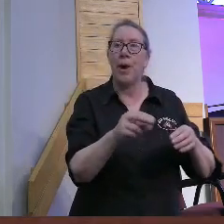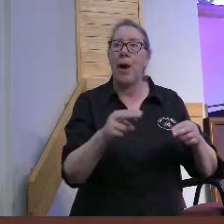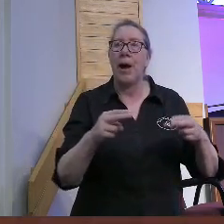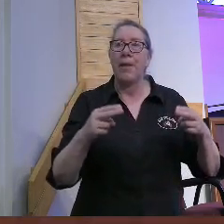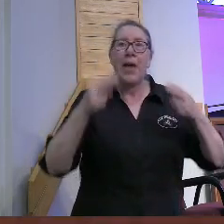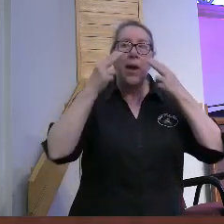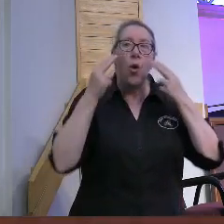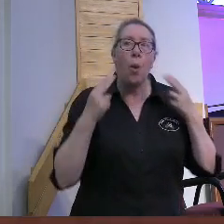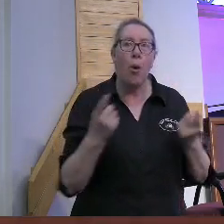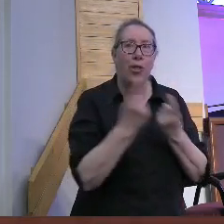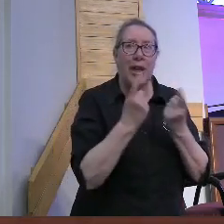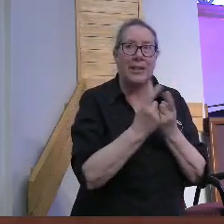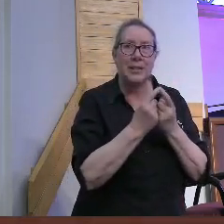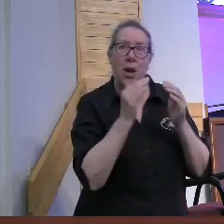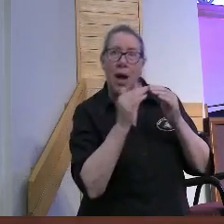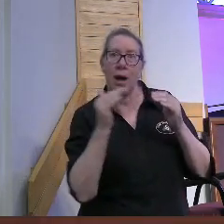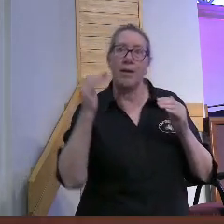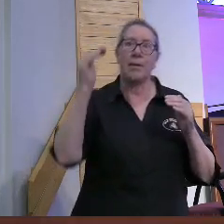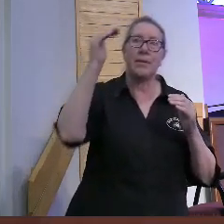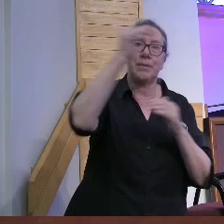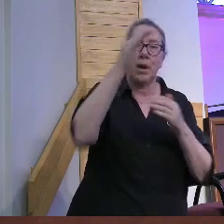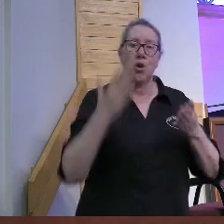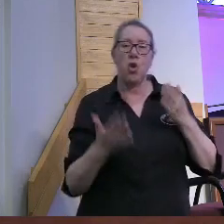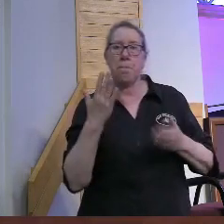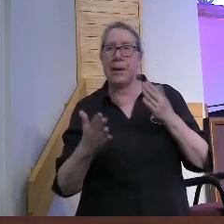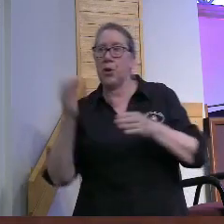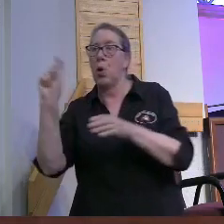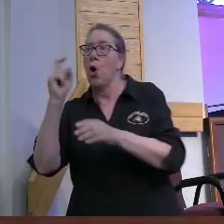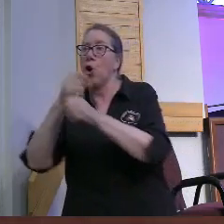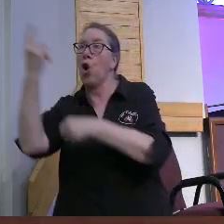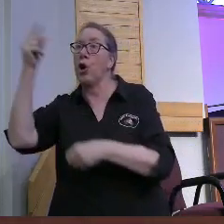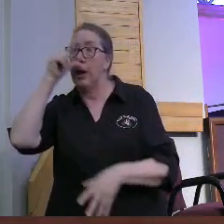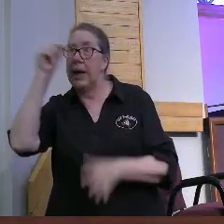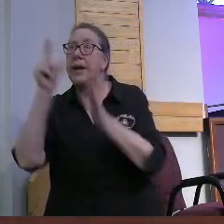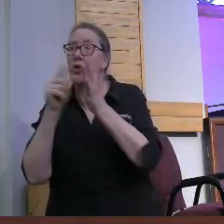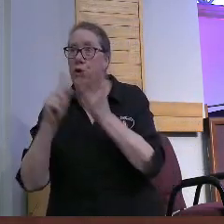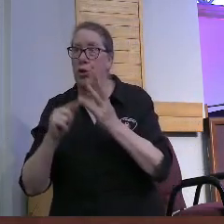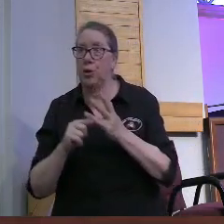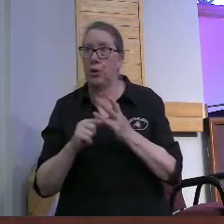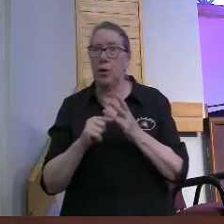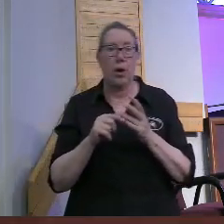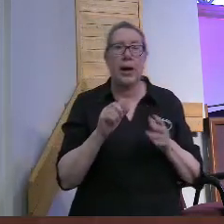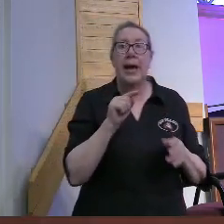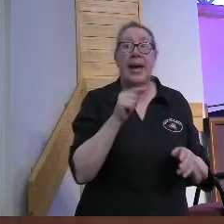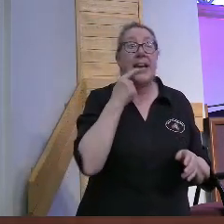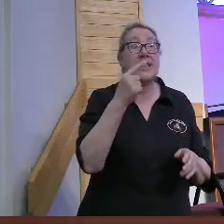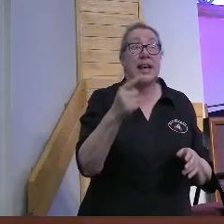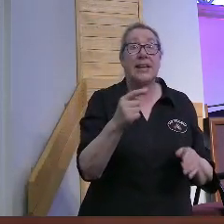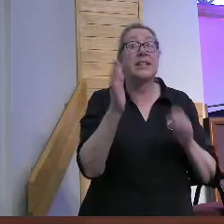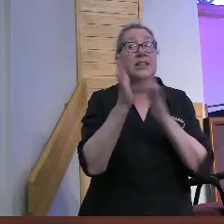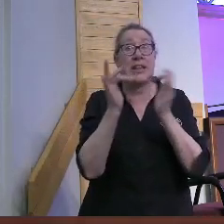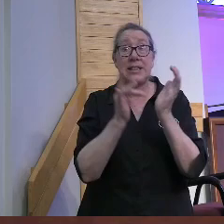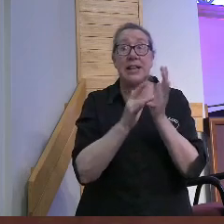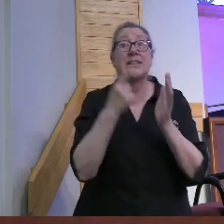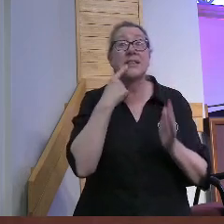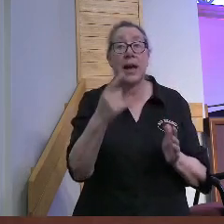your circumstances here over the supernatural. And Jesus says, don't take your eyes off me. I am a faithful God.